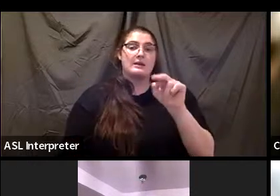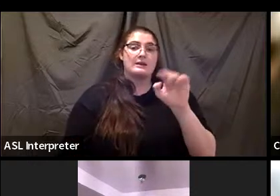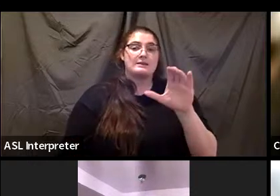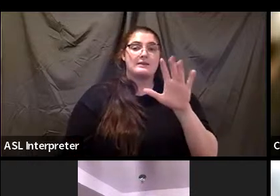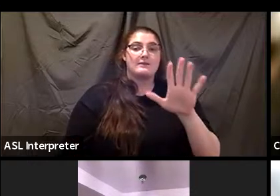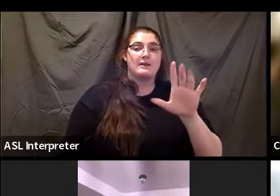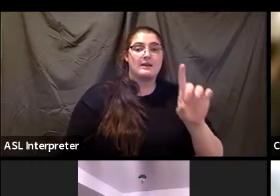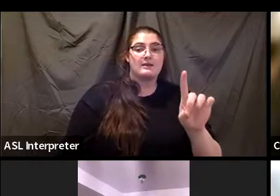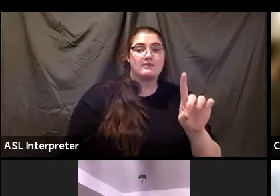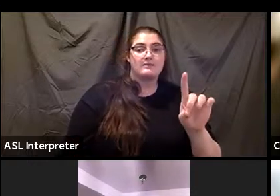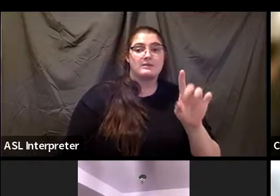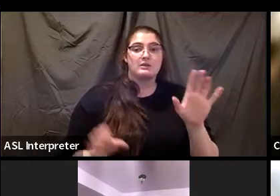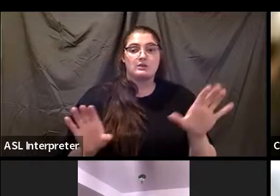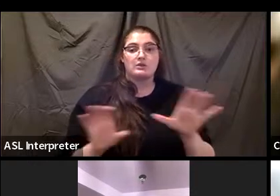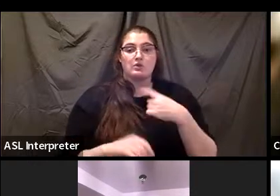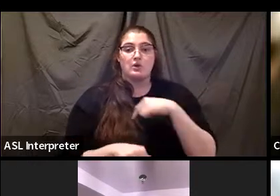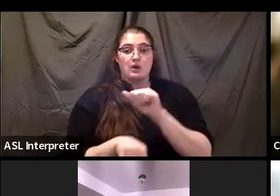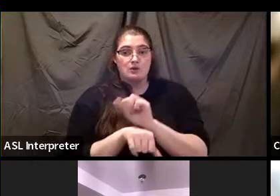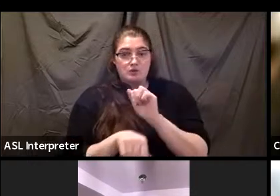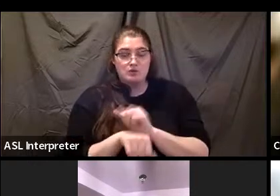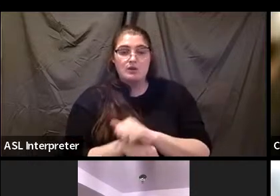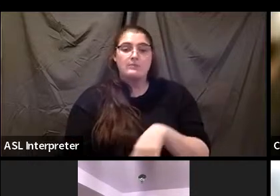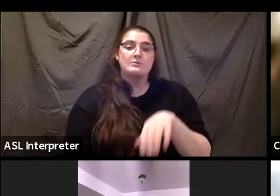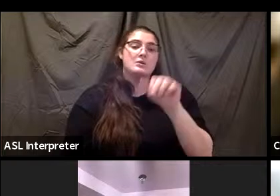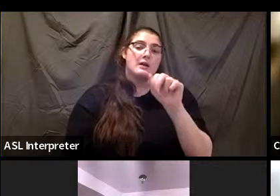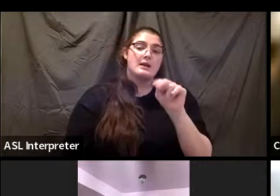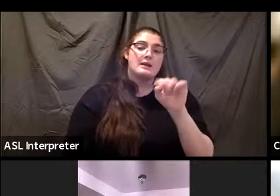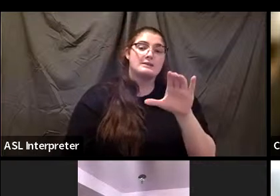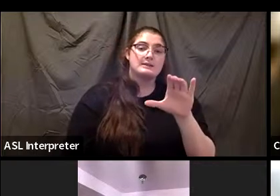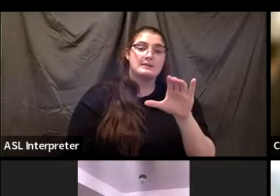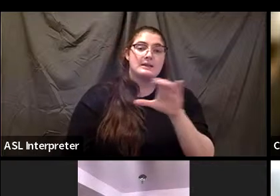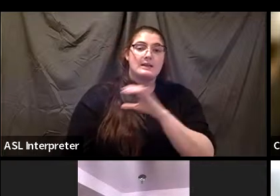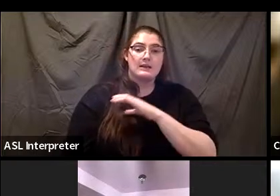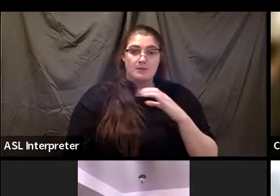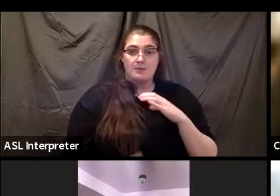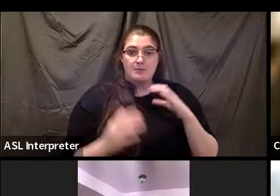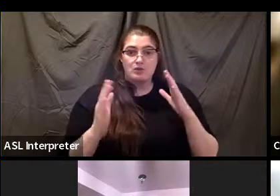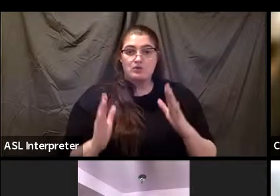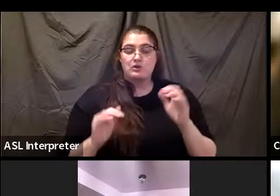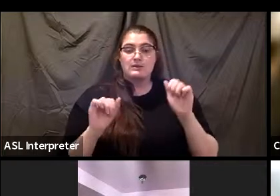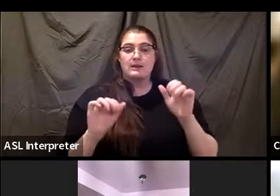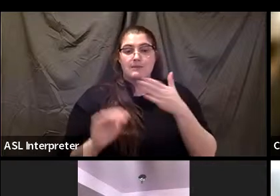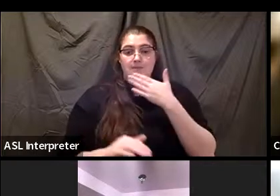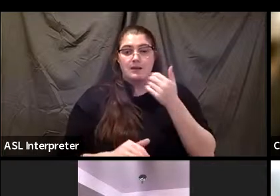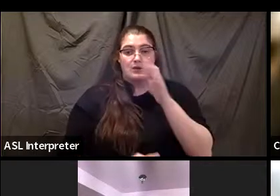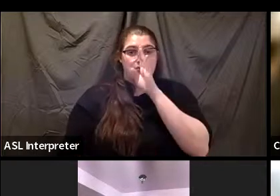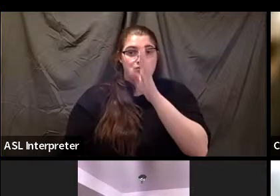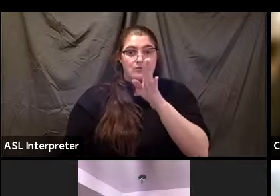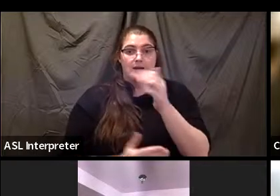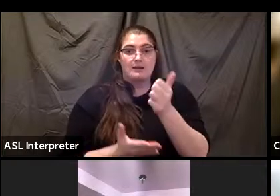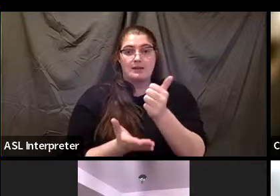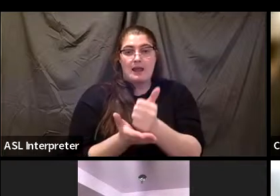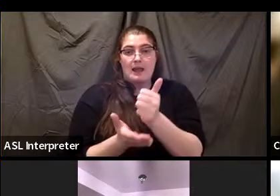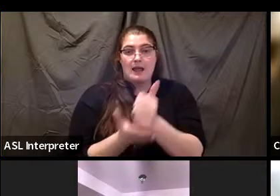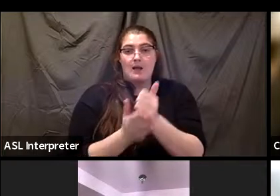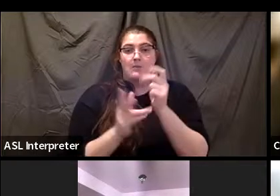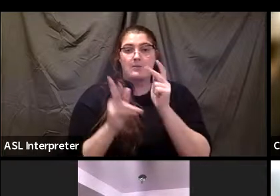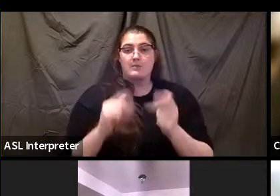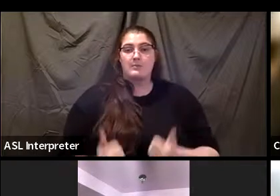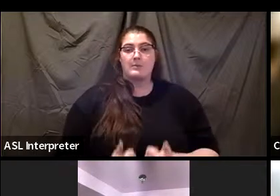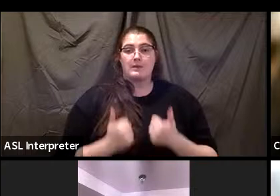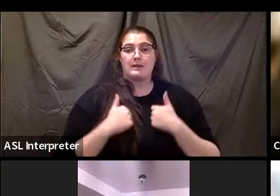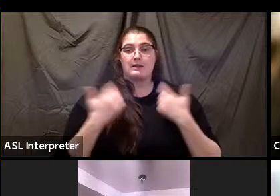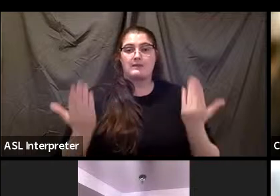do our administrative tasks, so ANC commissioners can better directly help the residents of ANC